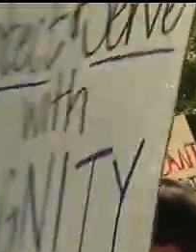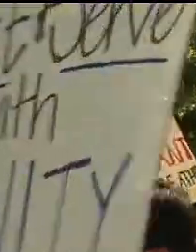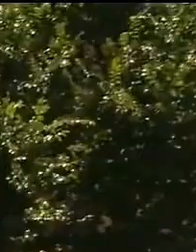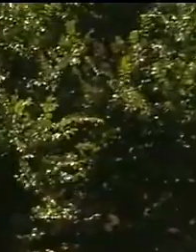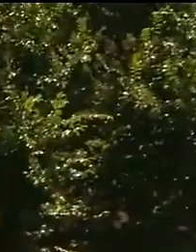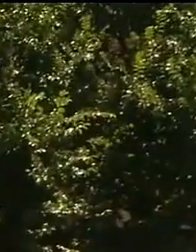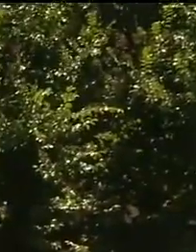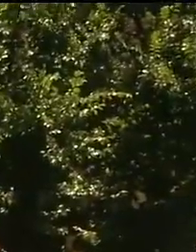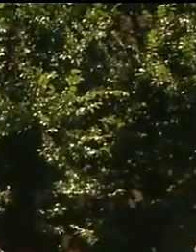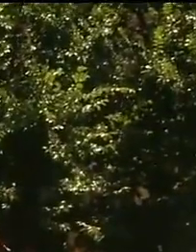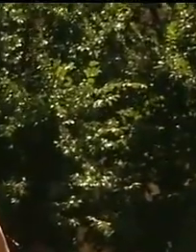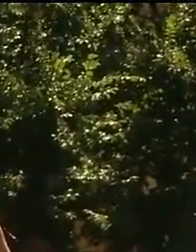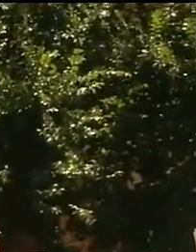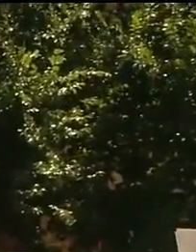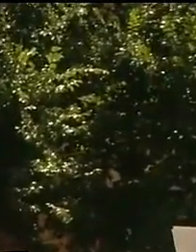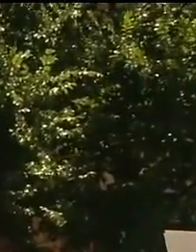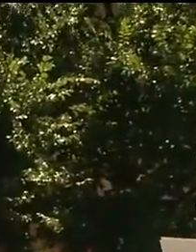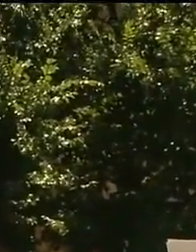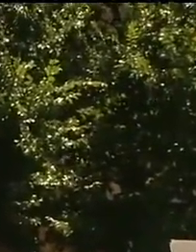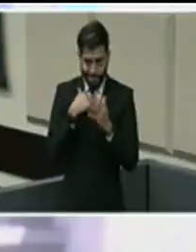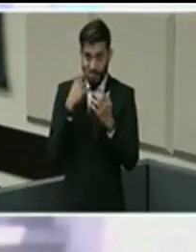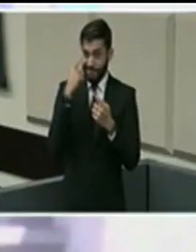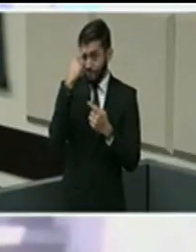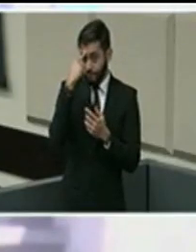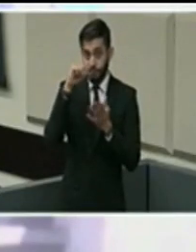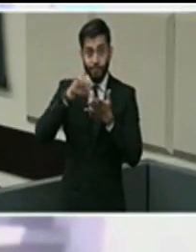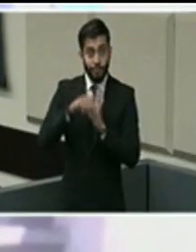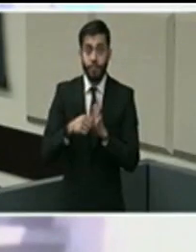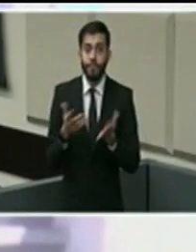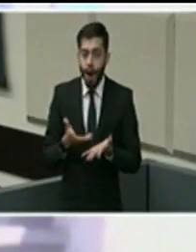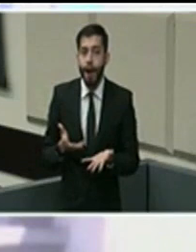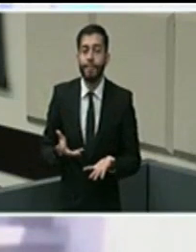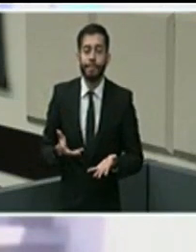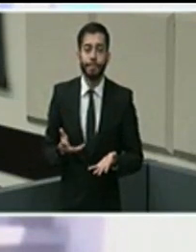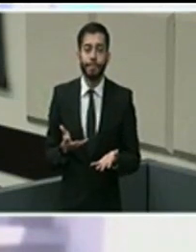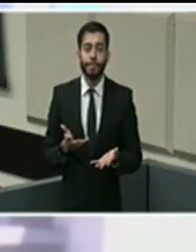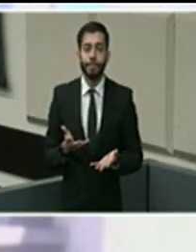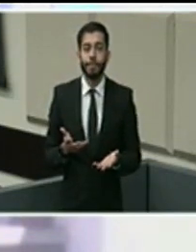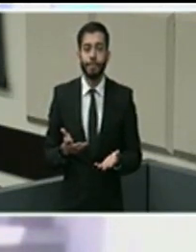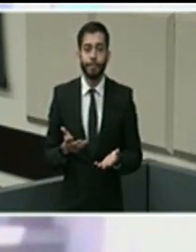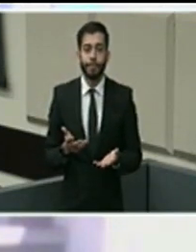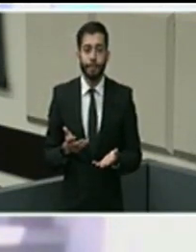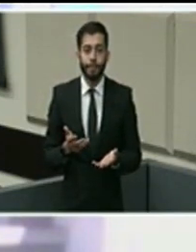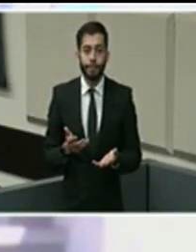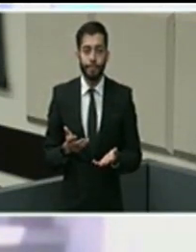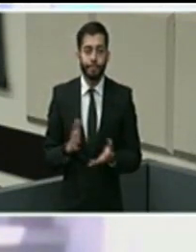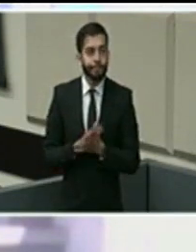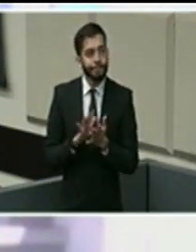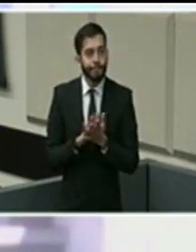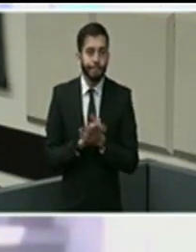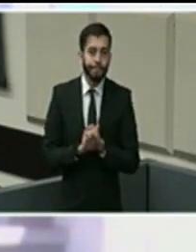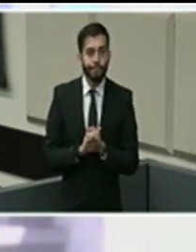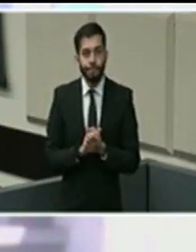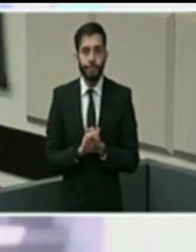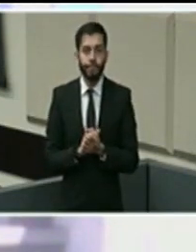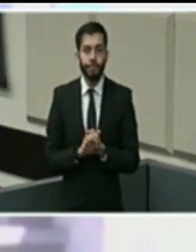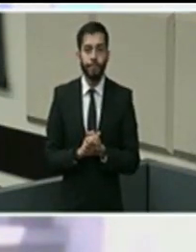they hired above what they planned for. We have to address public